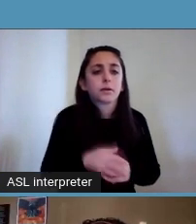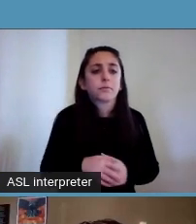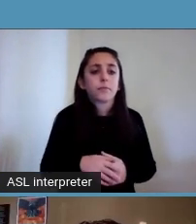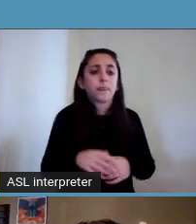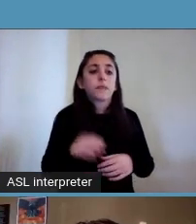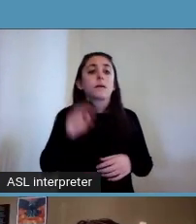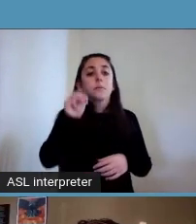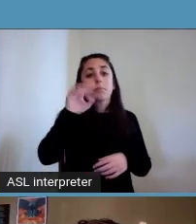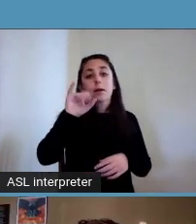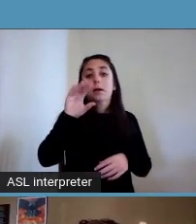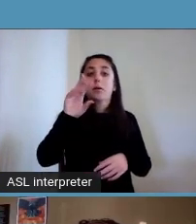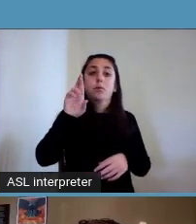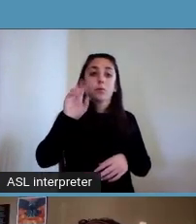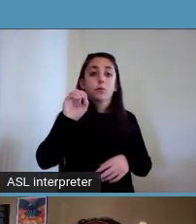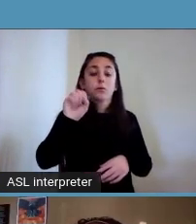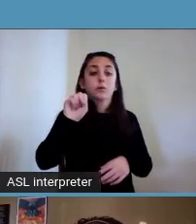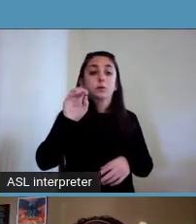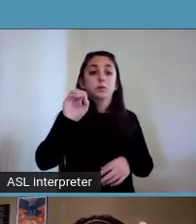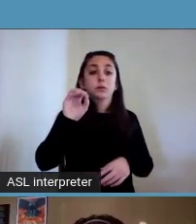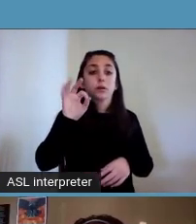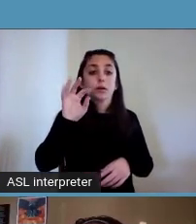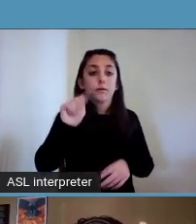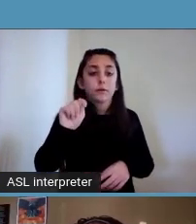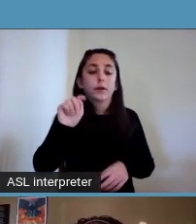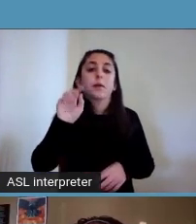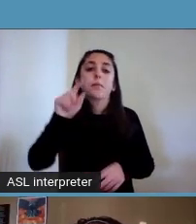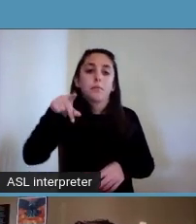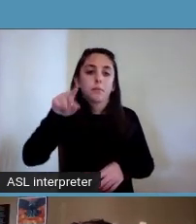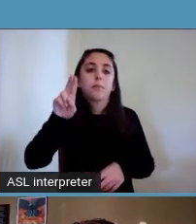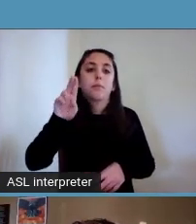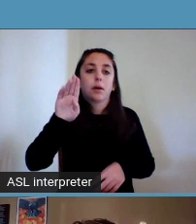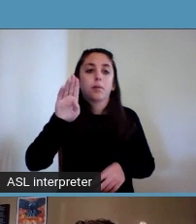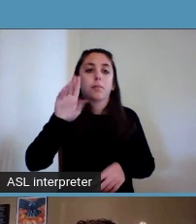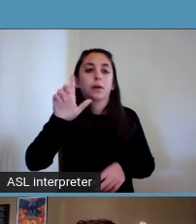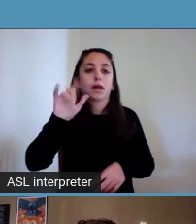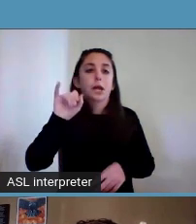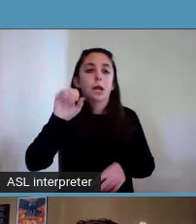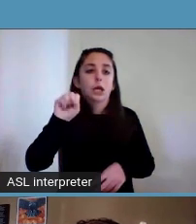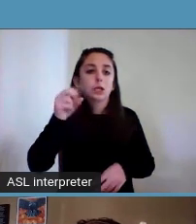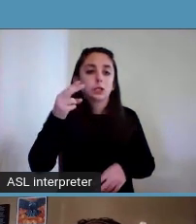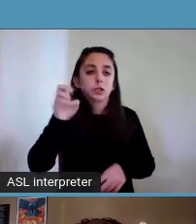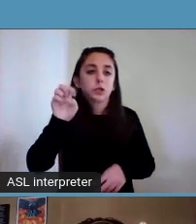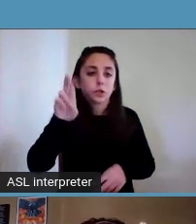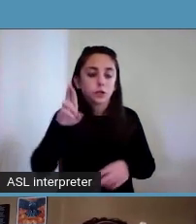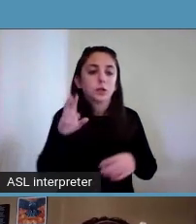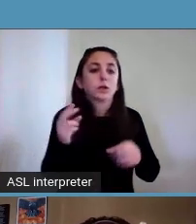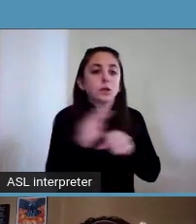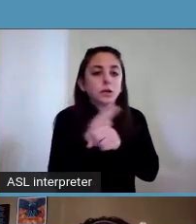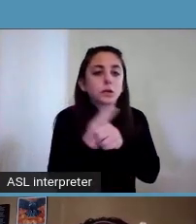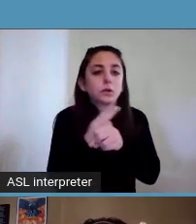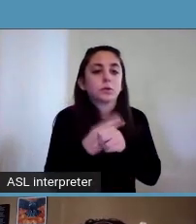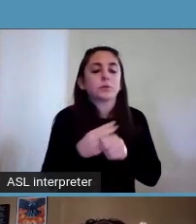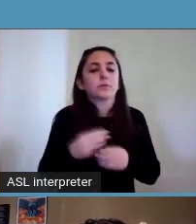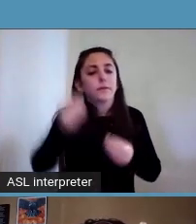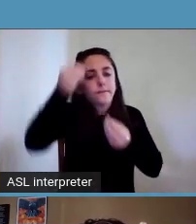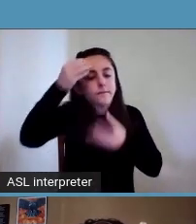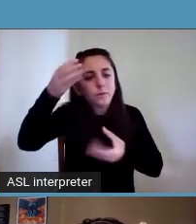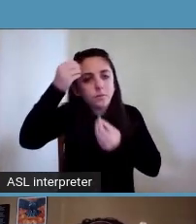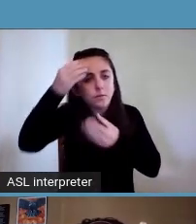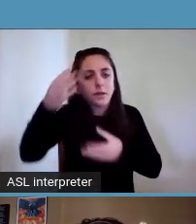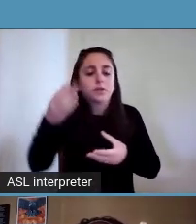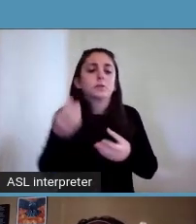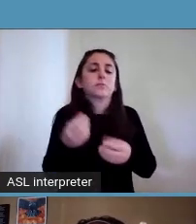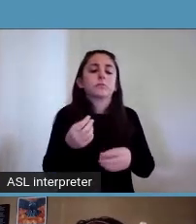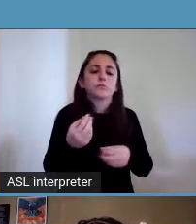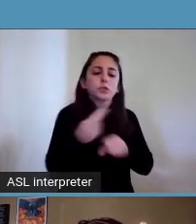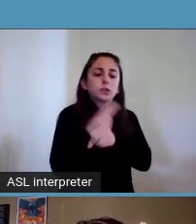exhibits and everything, too. And she used exhibit information learned during a past exhibit design. We did an